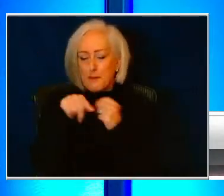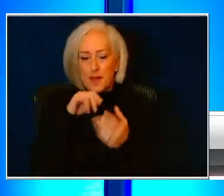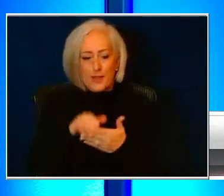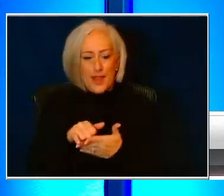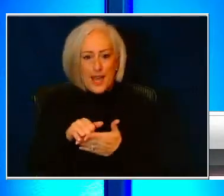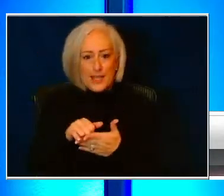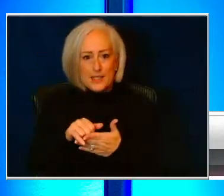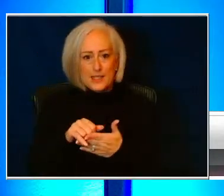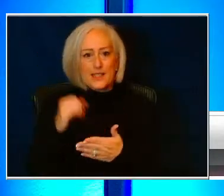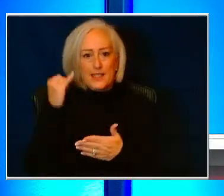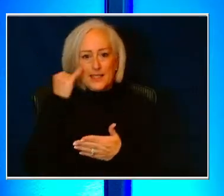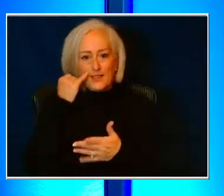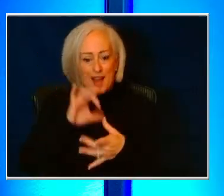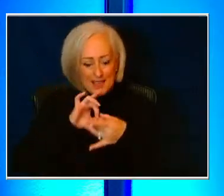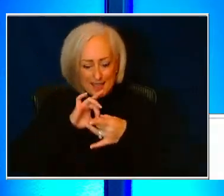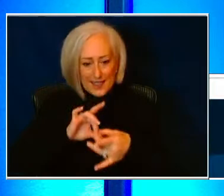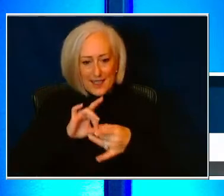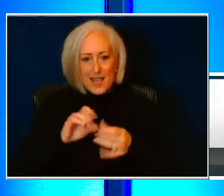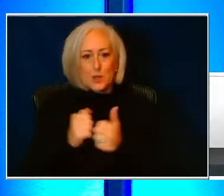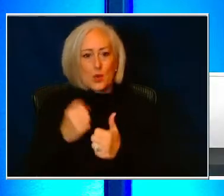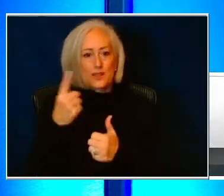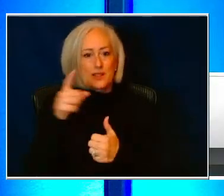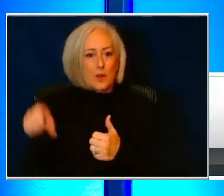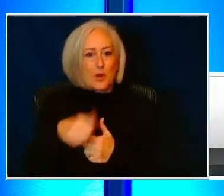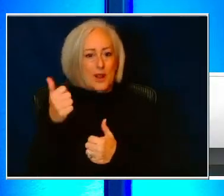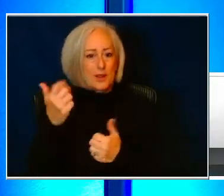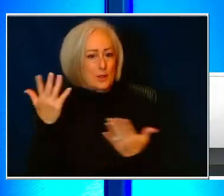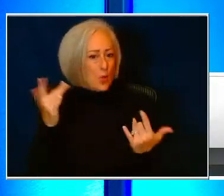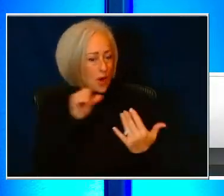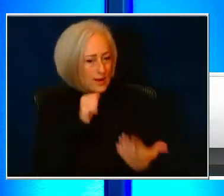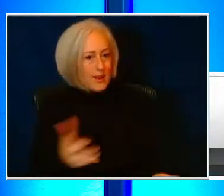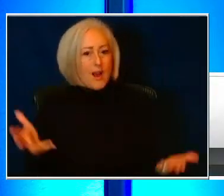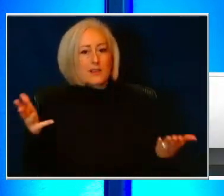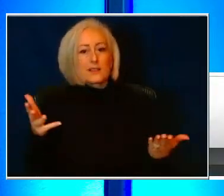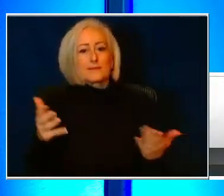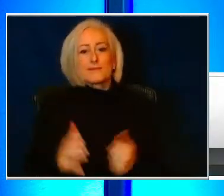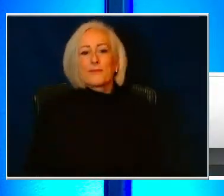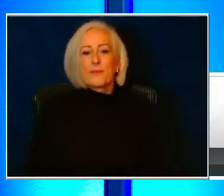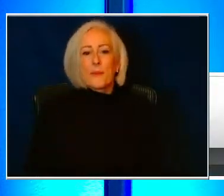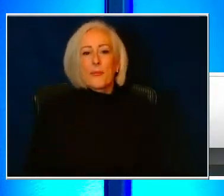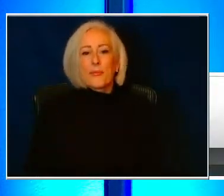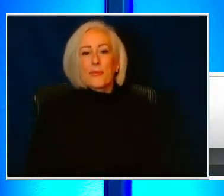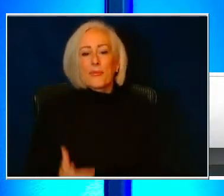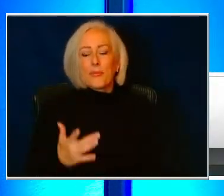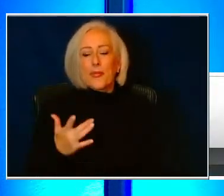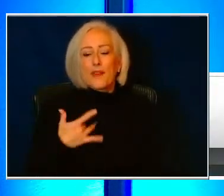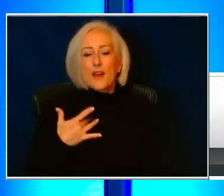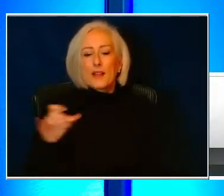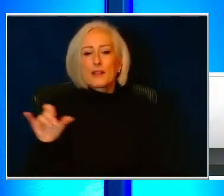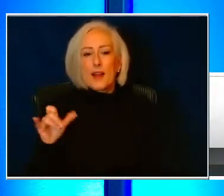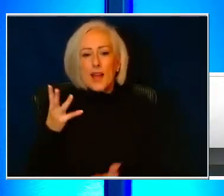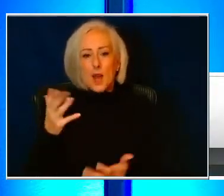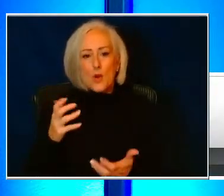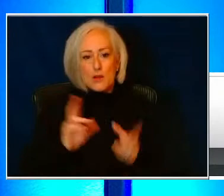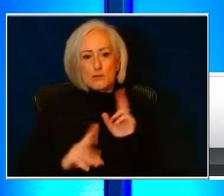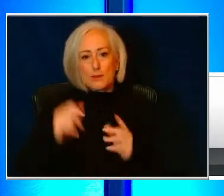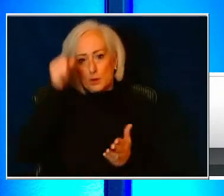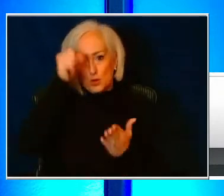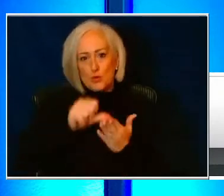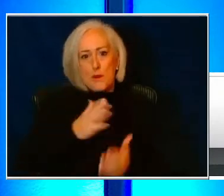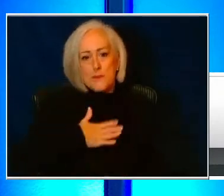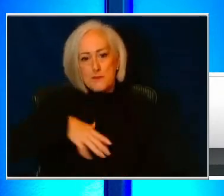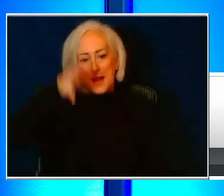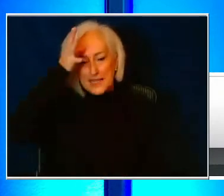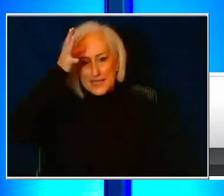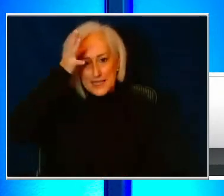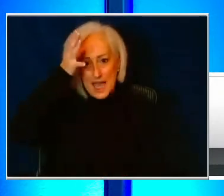can connect with someone else, what wouldn't I want to? Plus, I felt like I want people to remember my dad, and